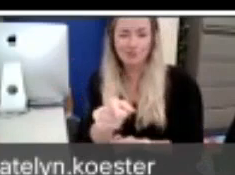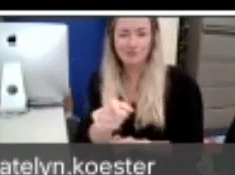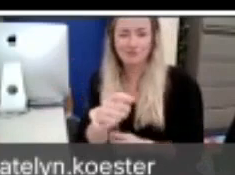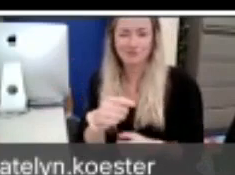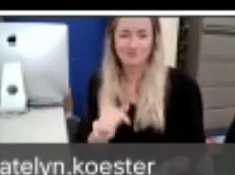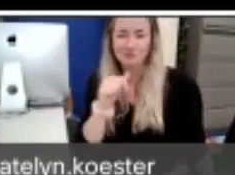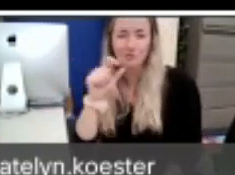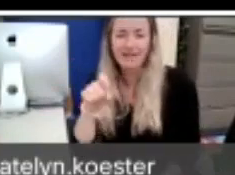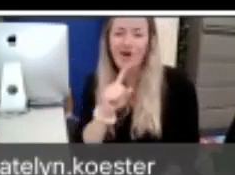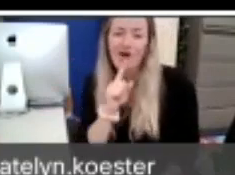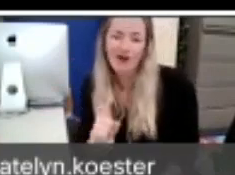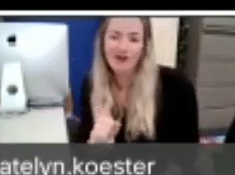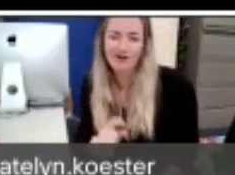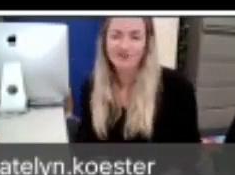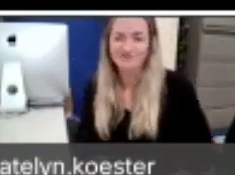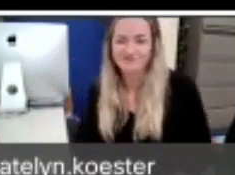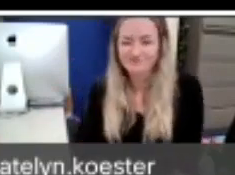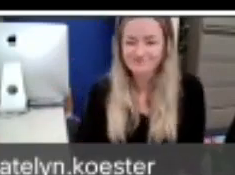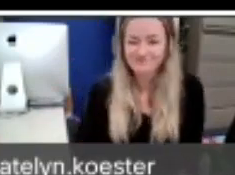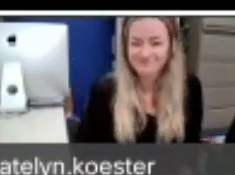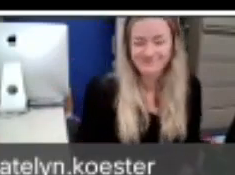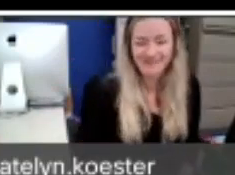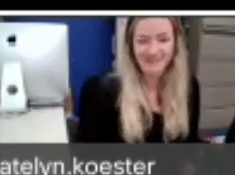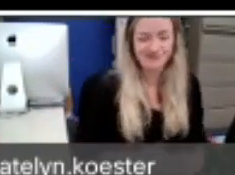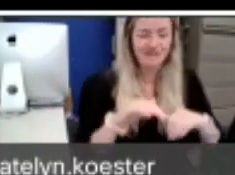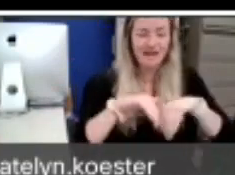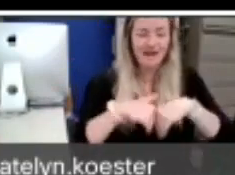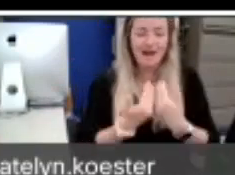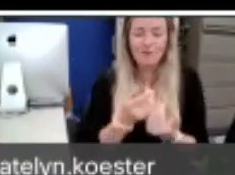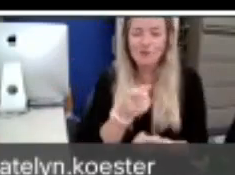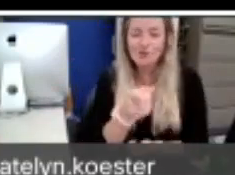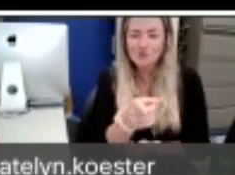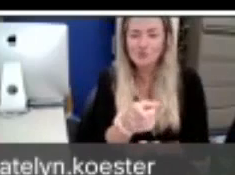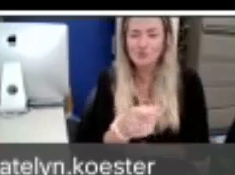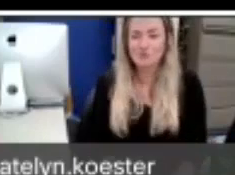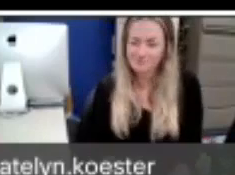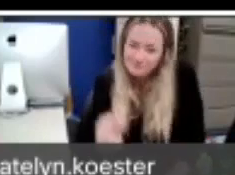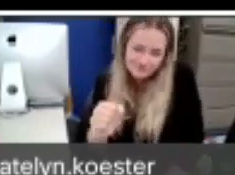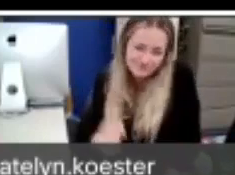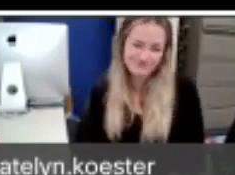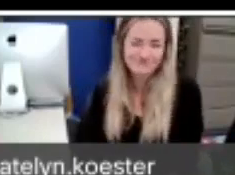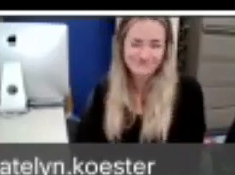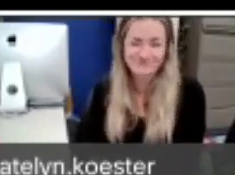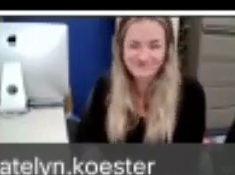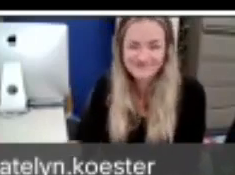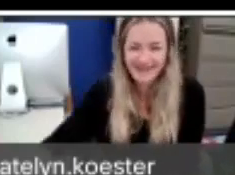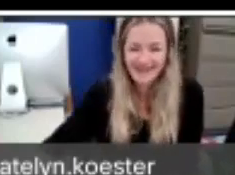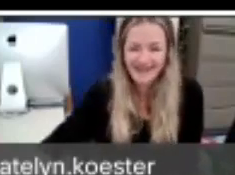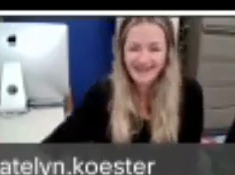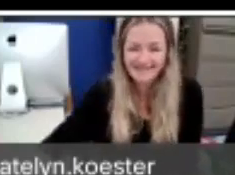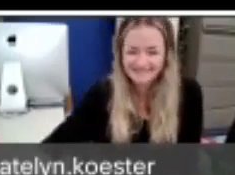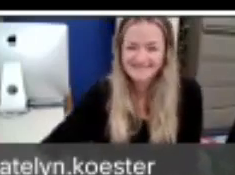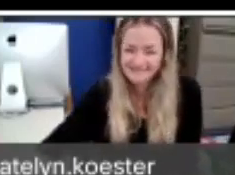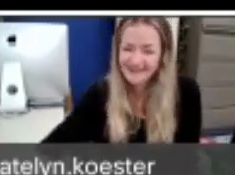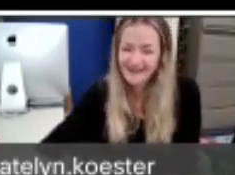It's just kind of like how you. Like we don't have to sign the how are you, which is kind of like how are you? How you would be more ASL. How